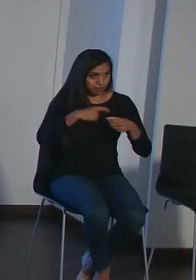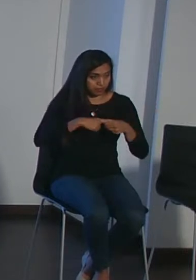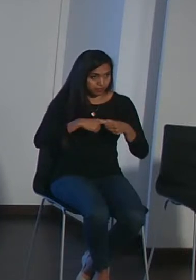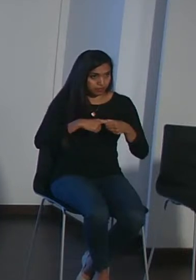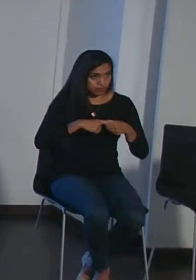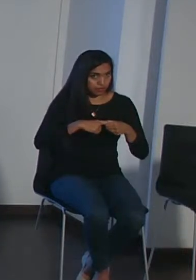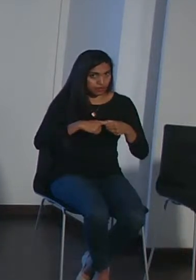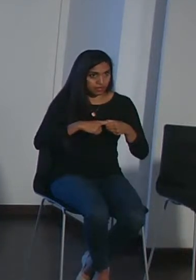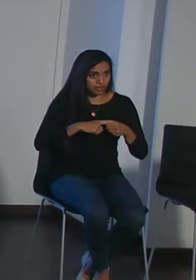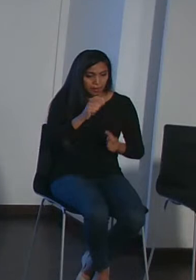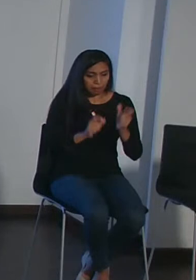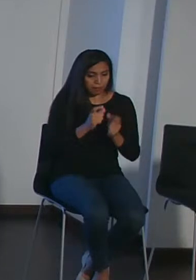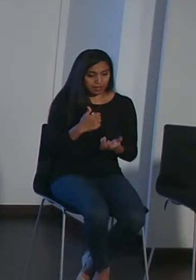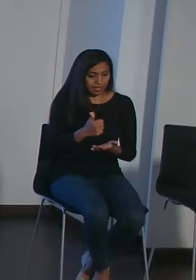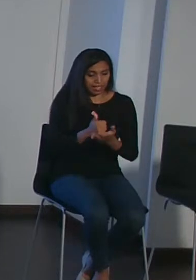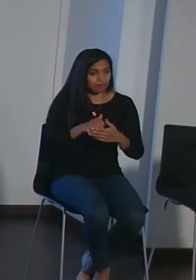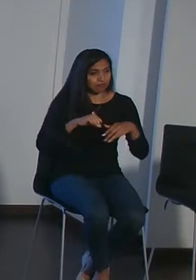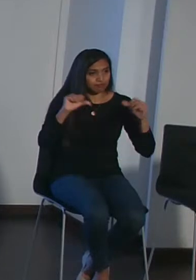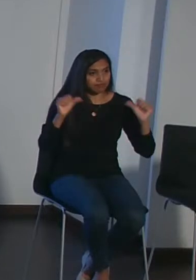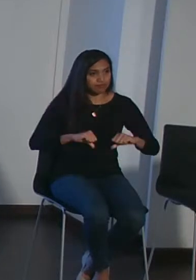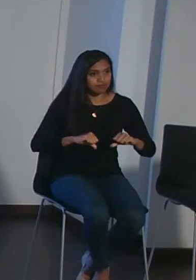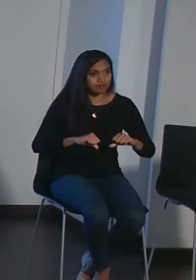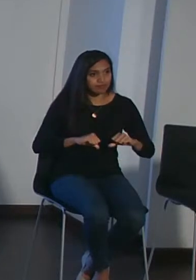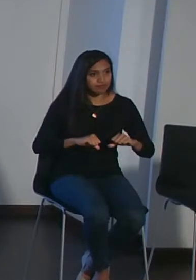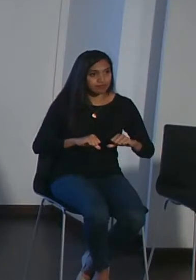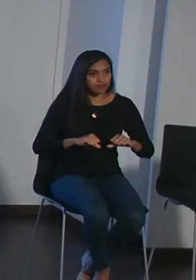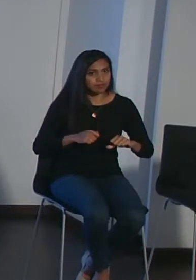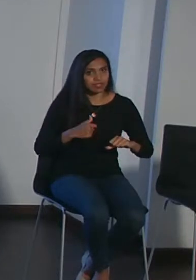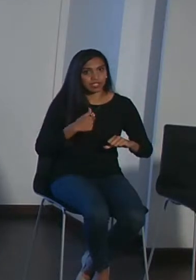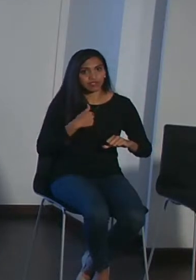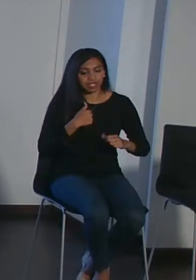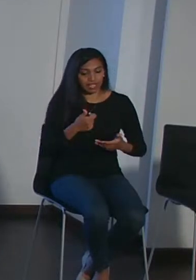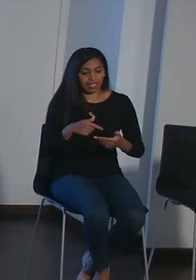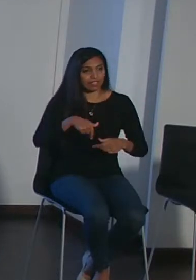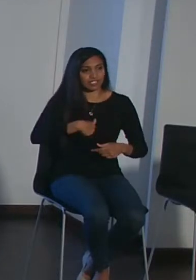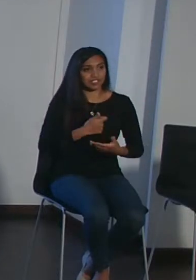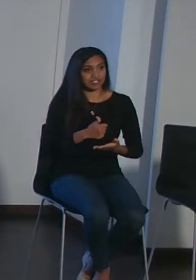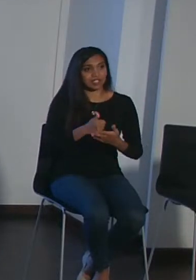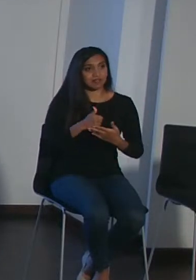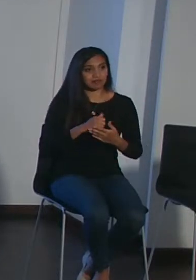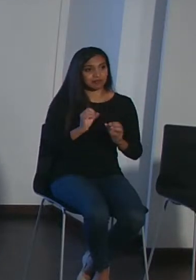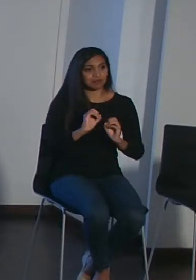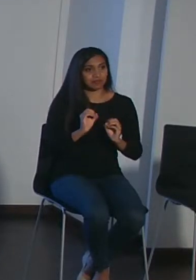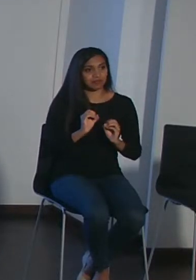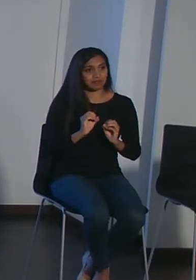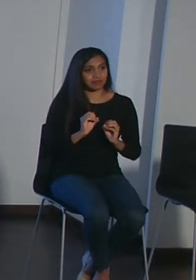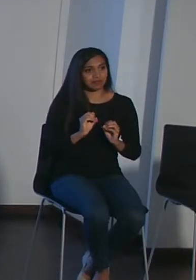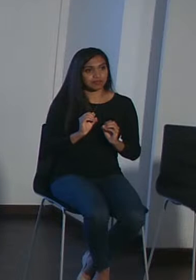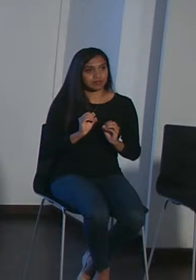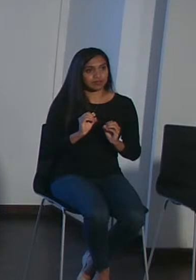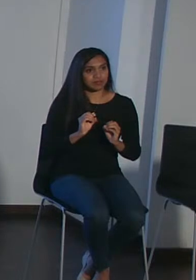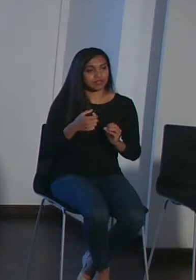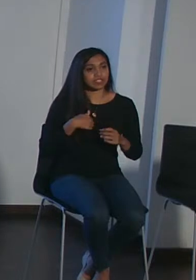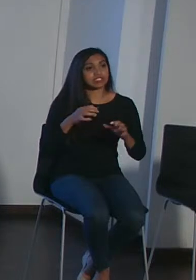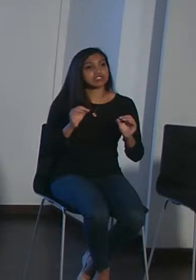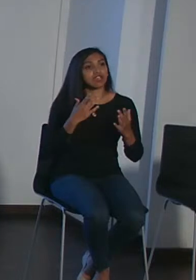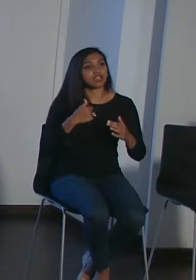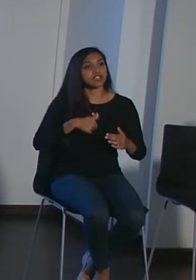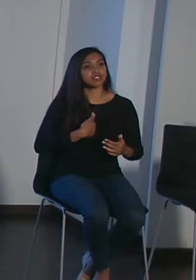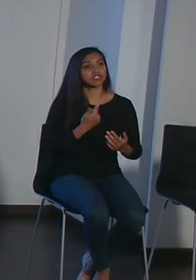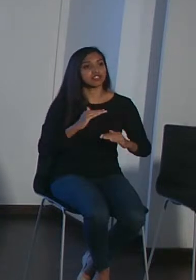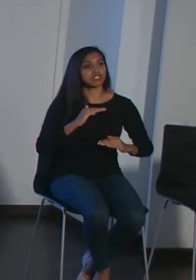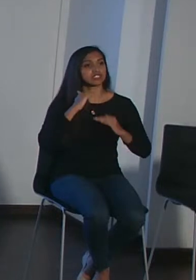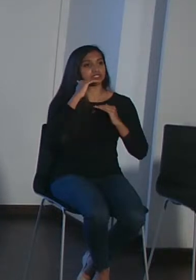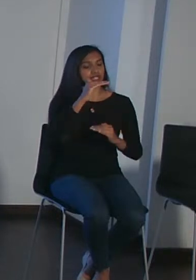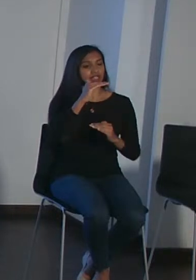because no one can help us other than ourselves. So we started setting a standard for